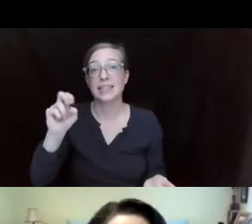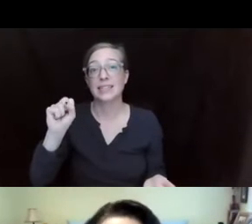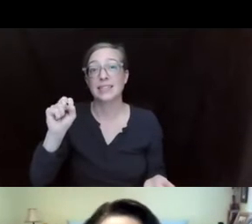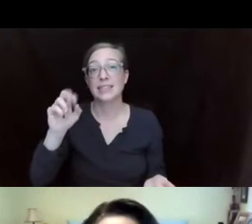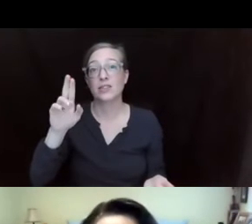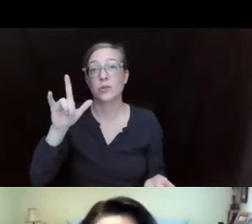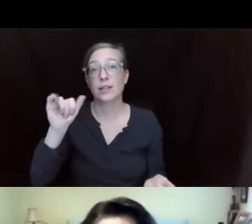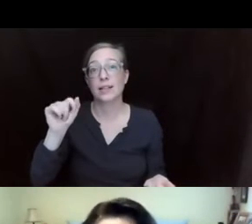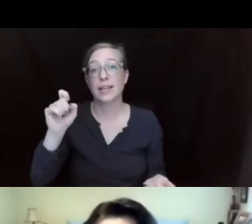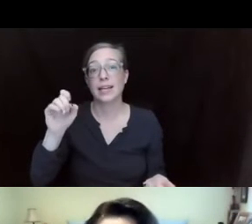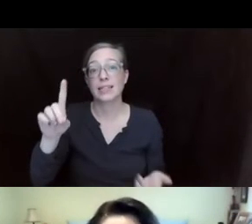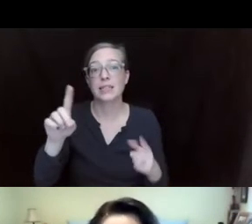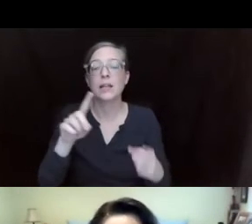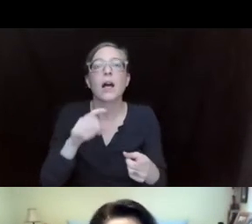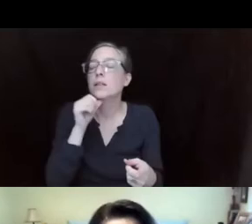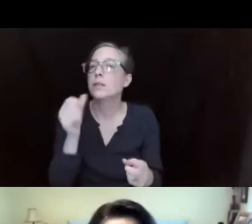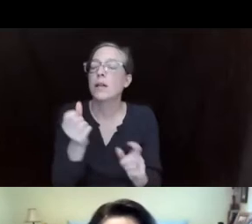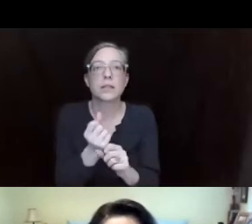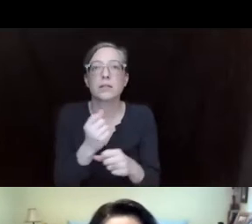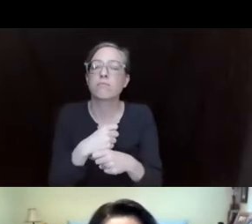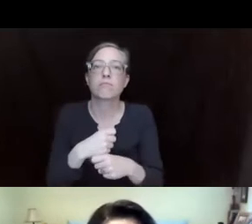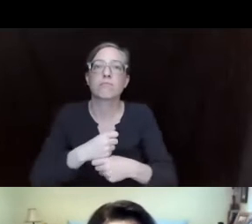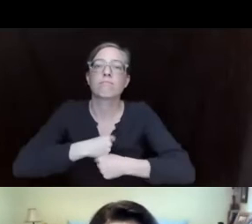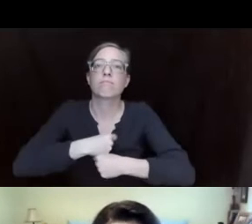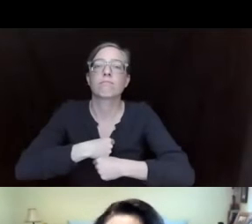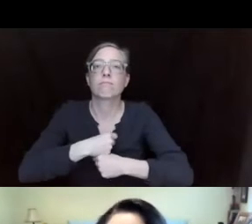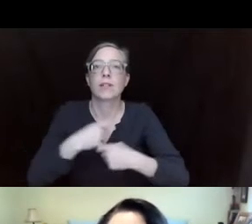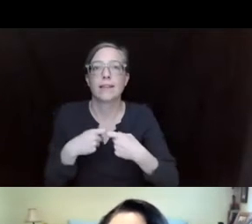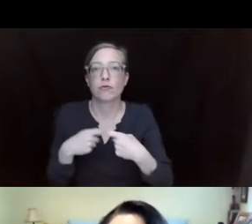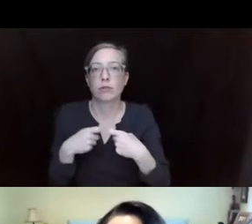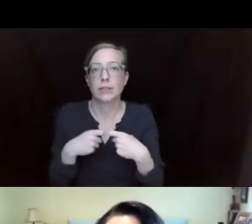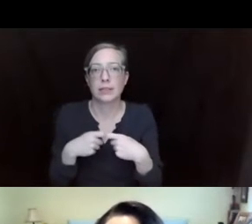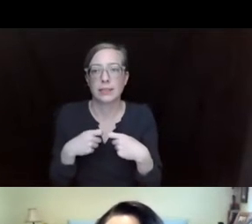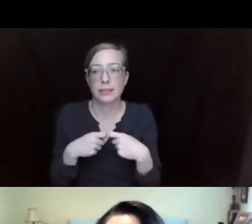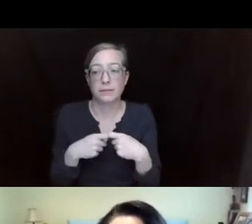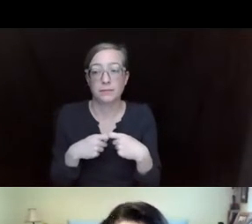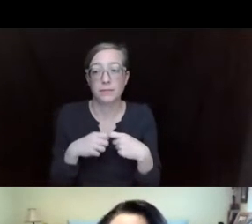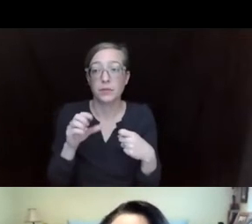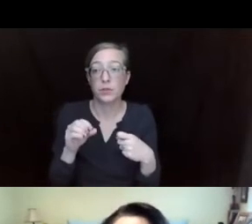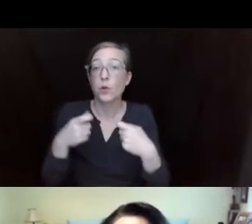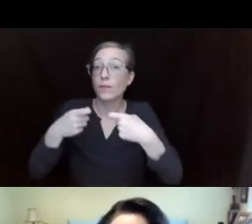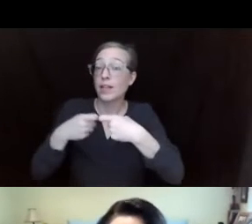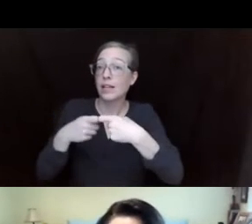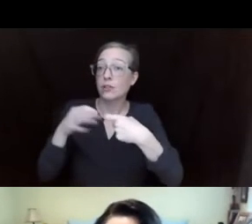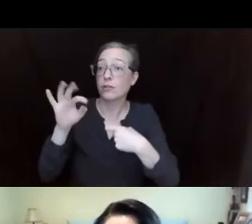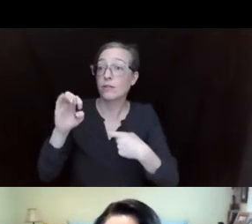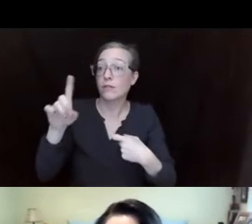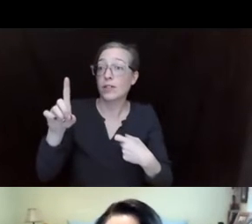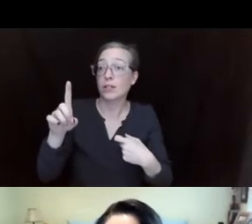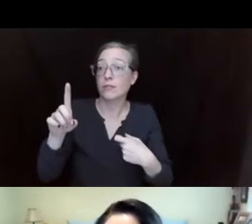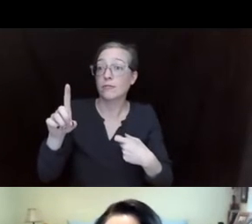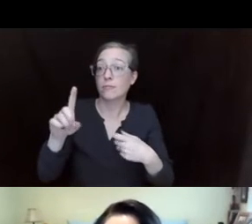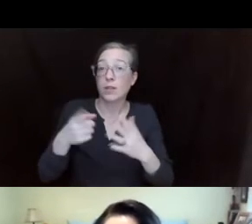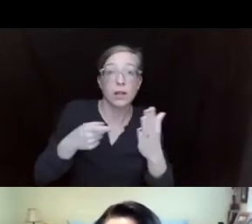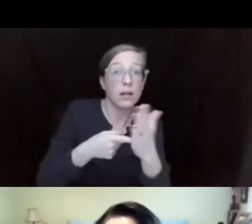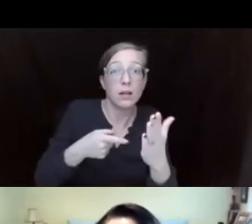do not conduct electricity. They are made of a material that is a bad conductor. So the electric field is not able to penetrate the poles,